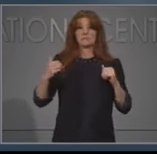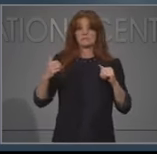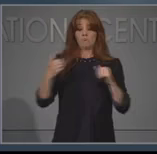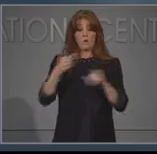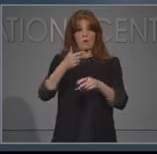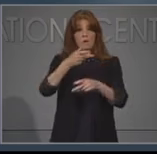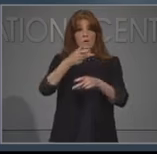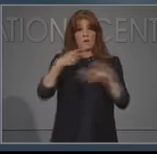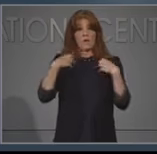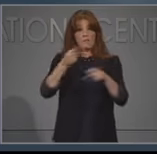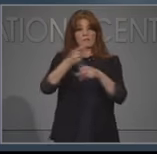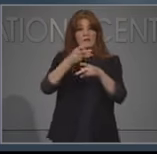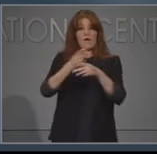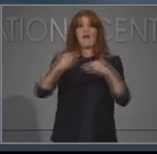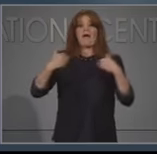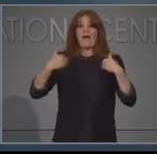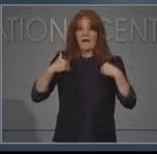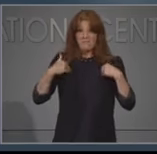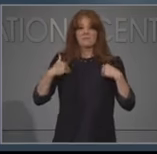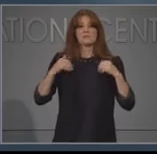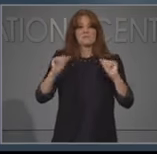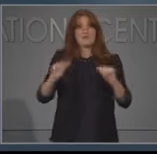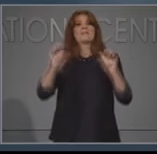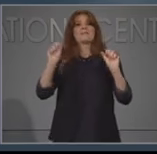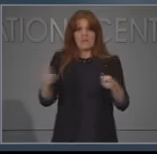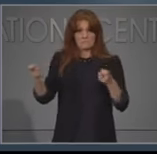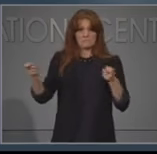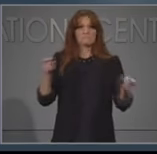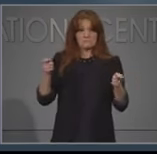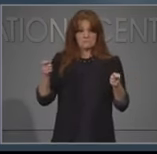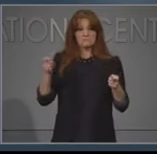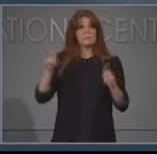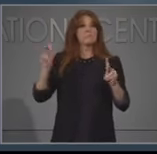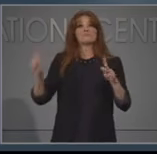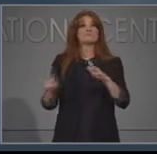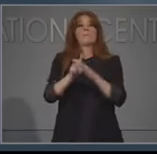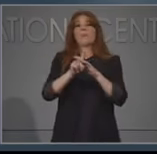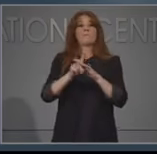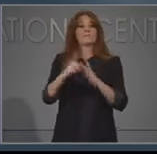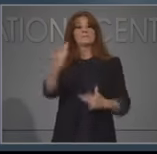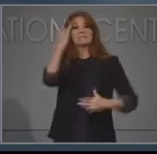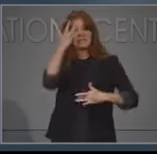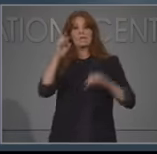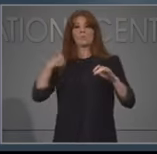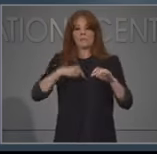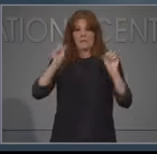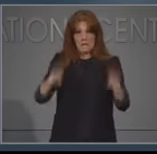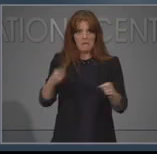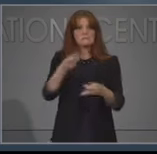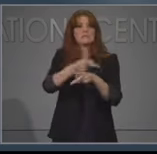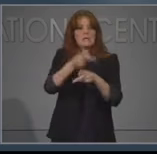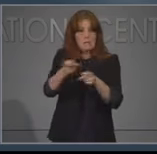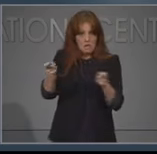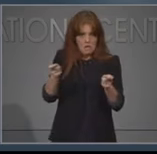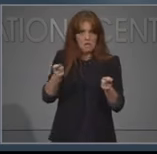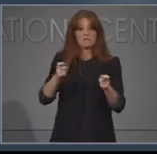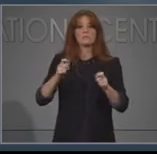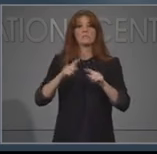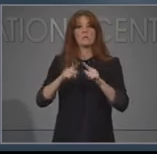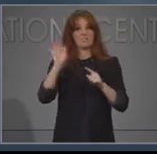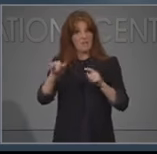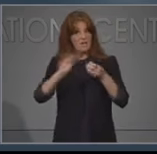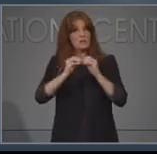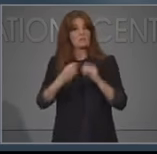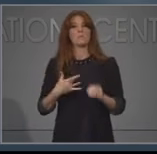in our healthcare system to take care of people if they become seriously ill, so that is good. But we would like to see this